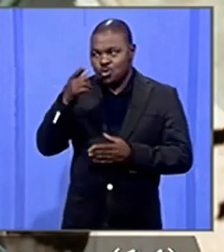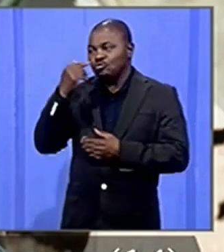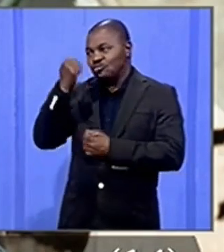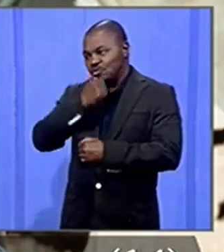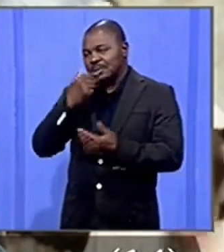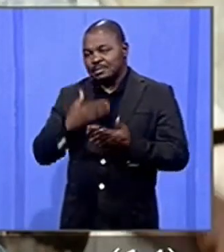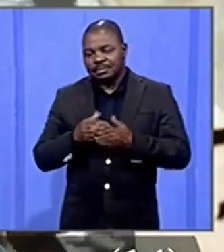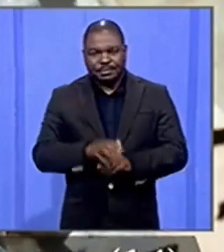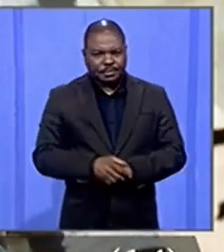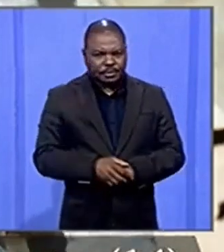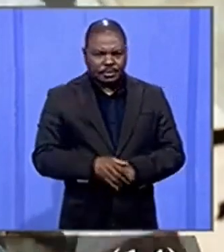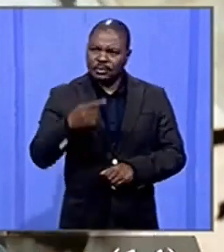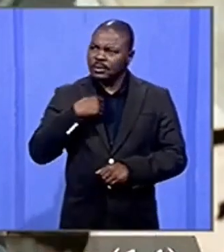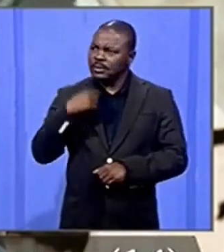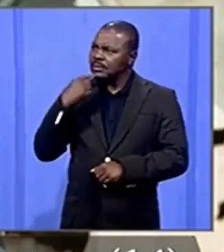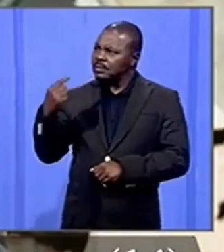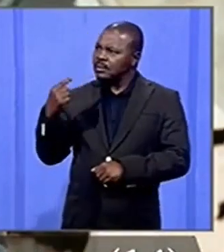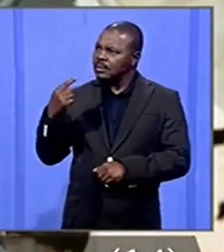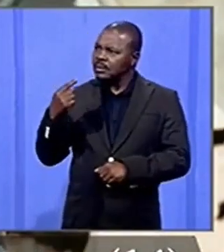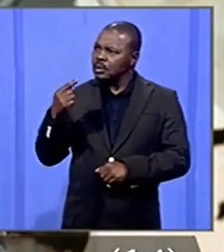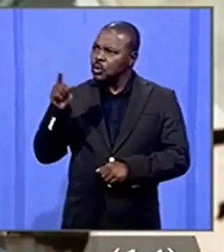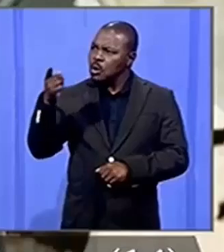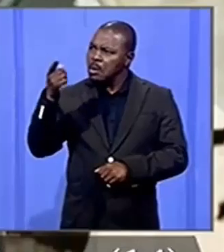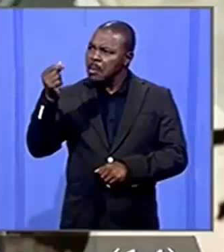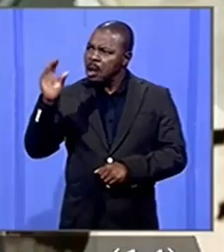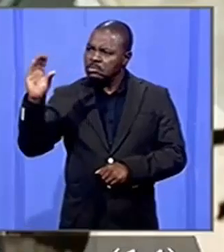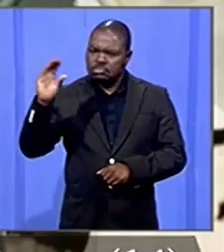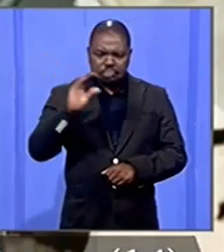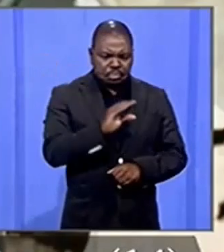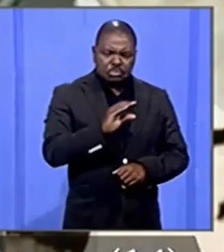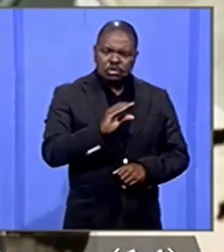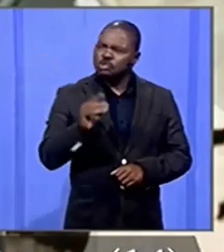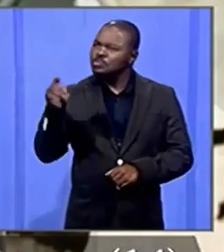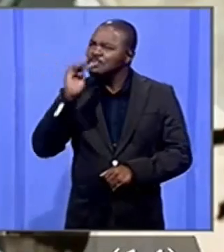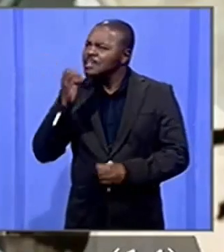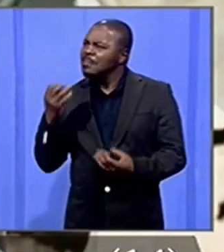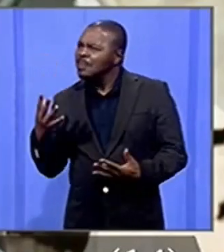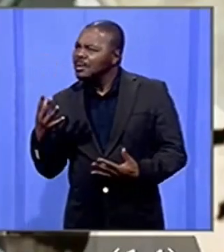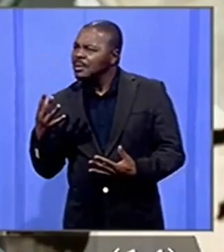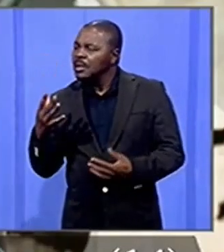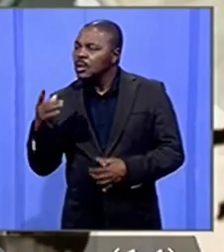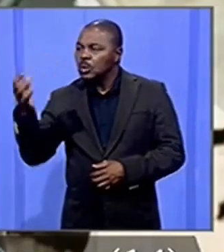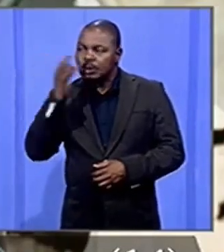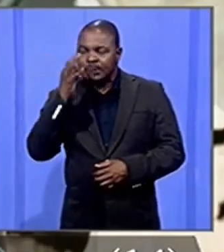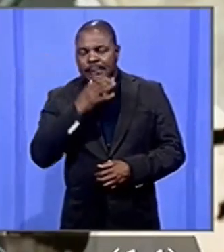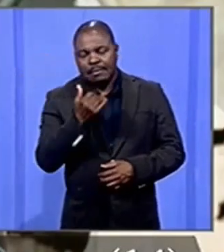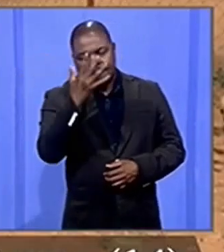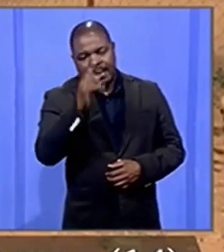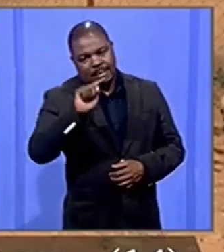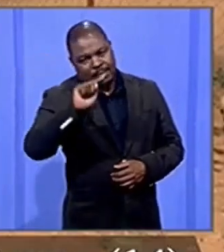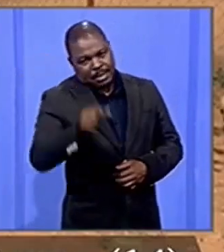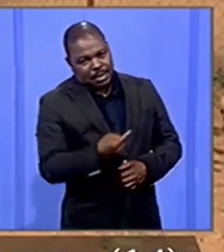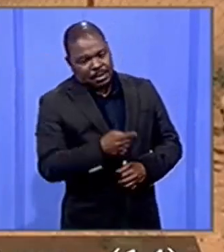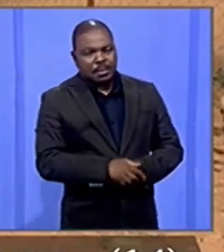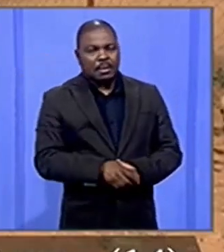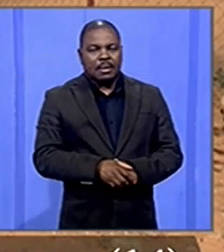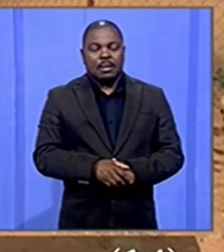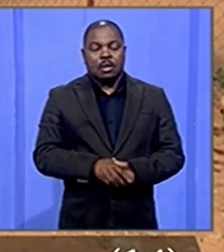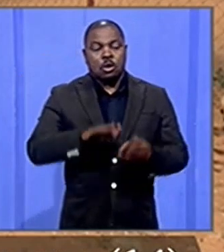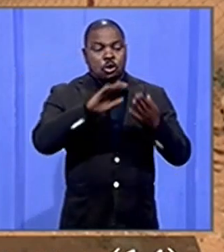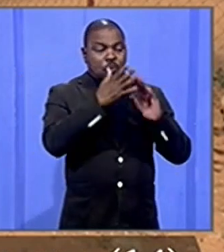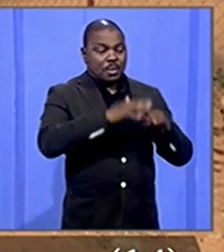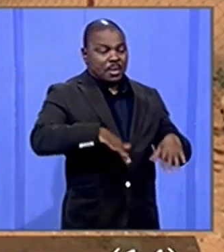re ha o ntsha tšhelete o no ra tšhelete bokaege a re ne ke re ke bege 5,000. Badudi ba Jan Kempdorp